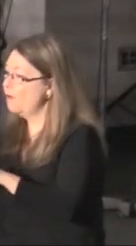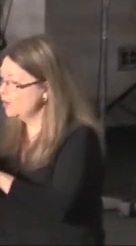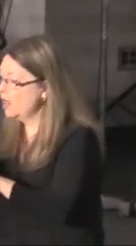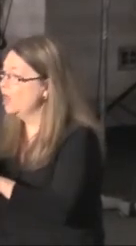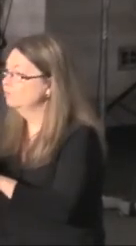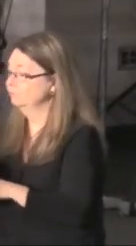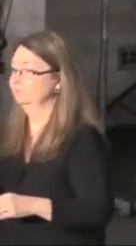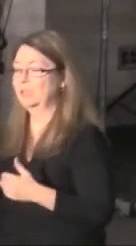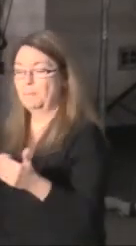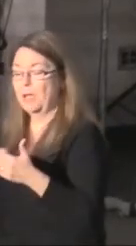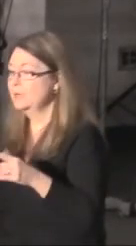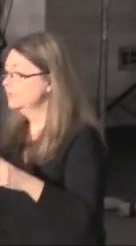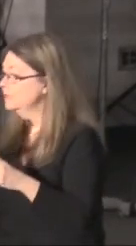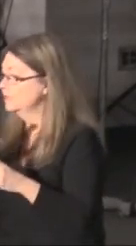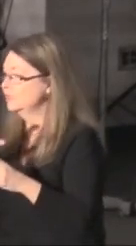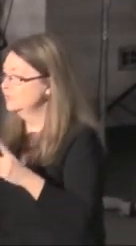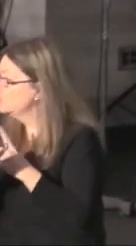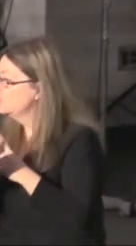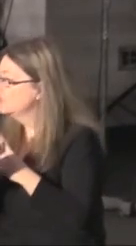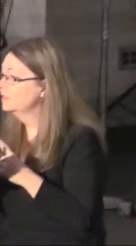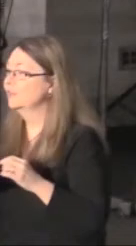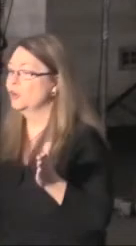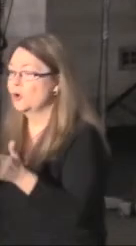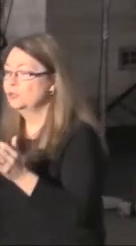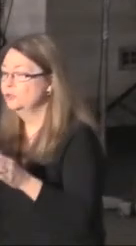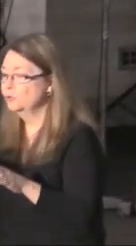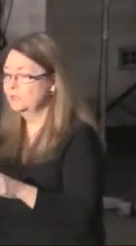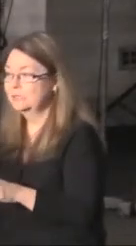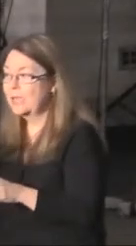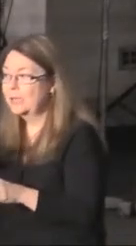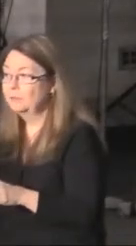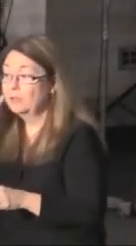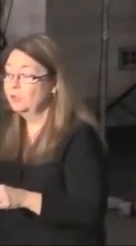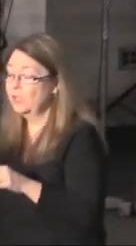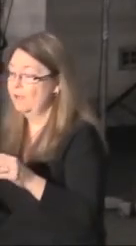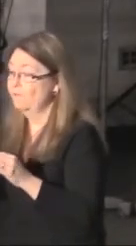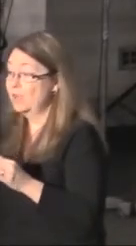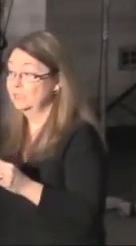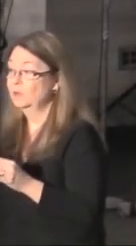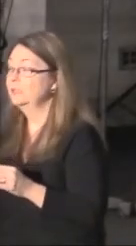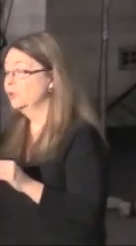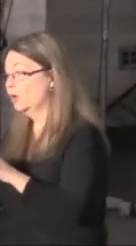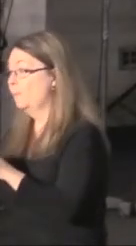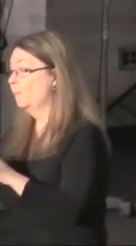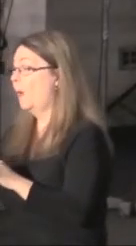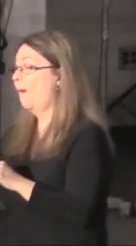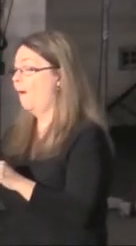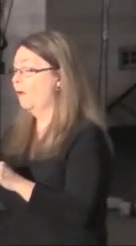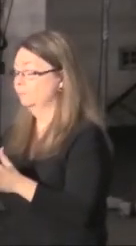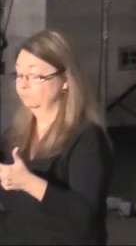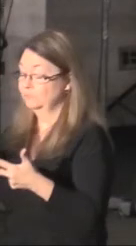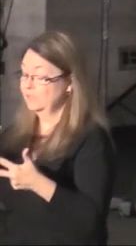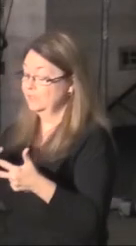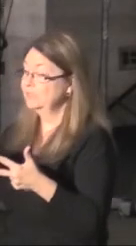their circumstances, and that gives you courage to do the same thing. And if you can't find anybody, look at Paul. Here's the second thing that I want